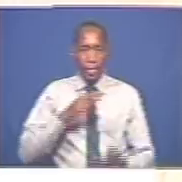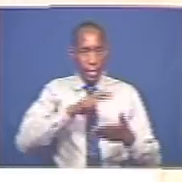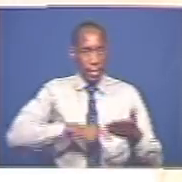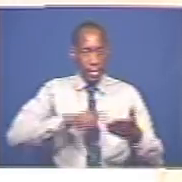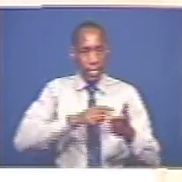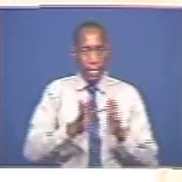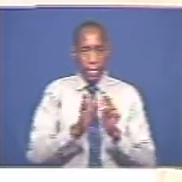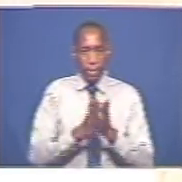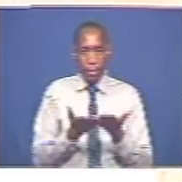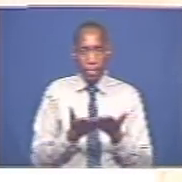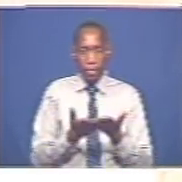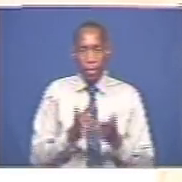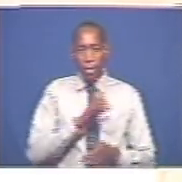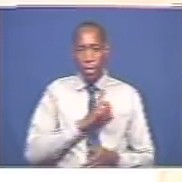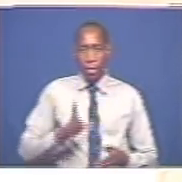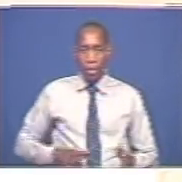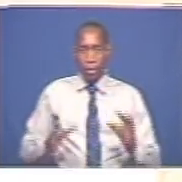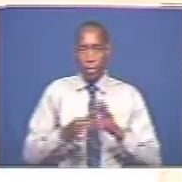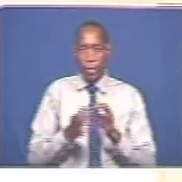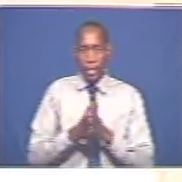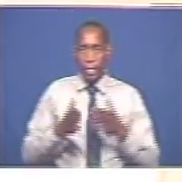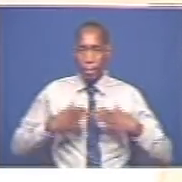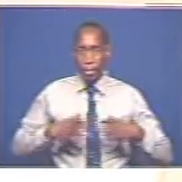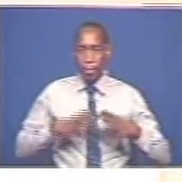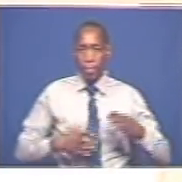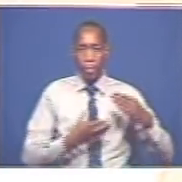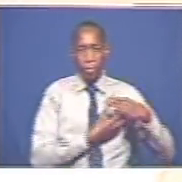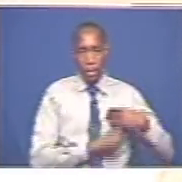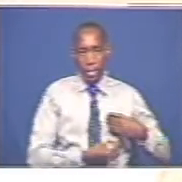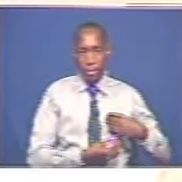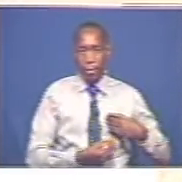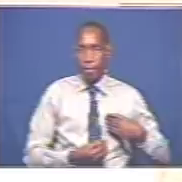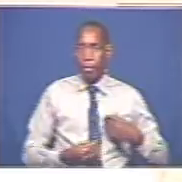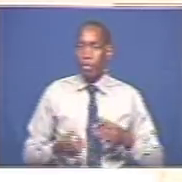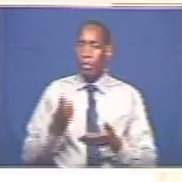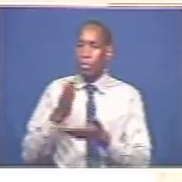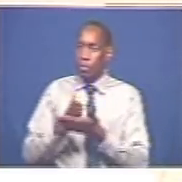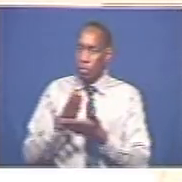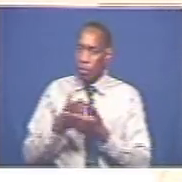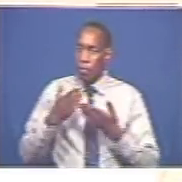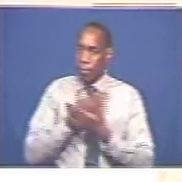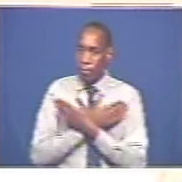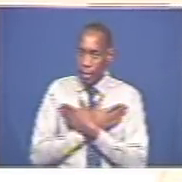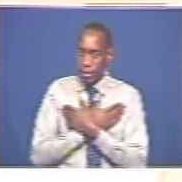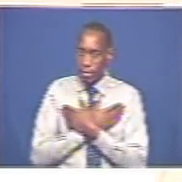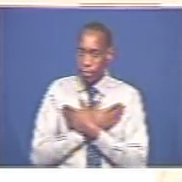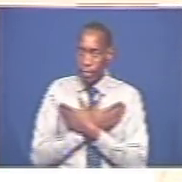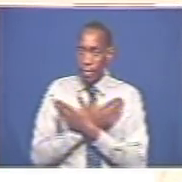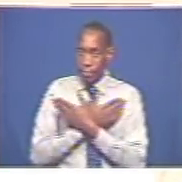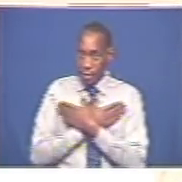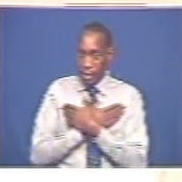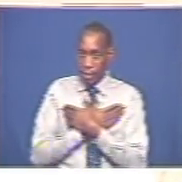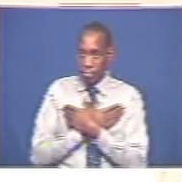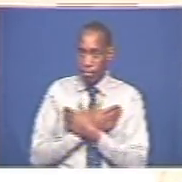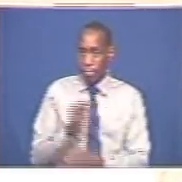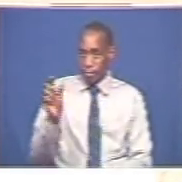the Lord is close to the brokenhearted. Are those friends close enough to say that they can be trusted mm. with them? Because a friend should be one